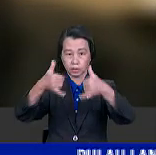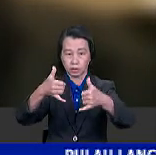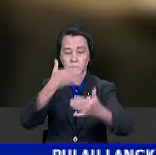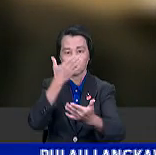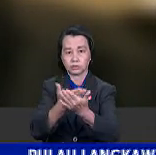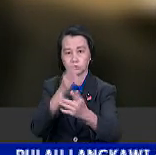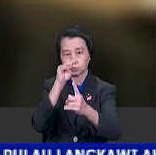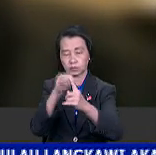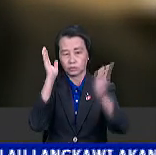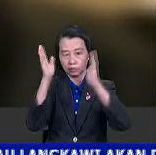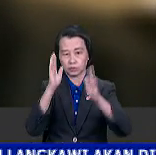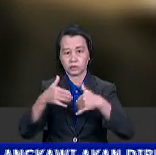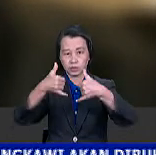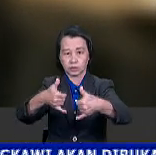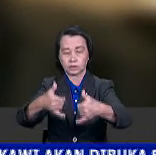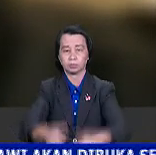good Malaysia Cup. And